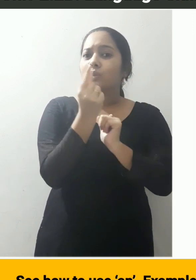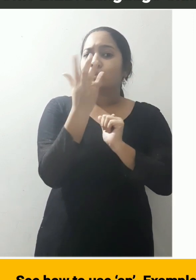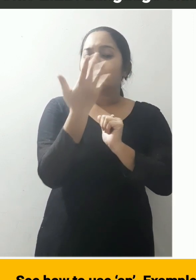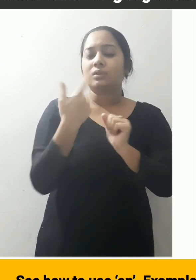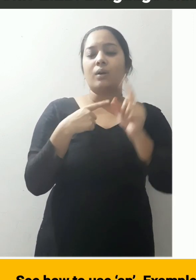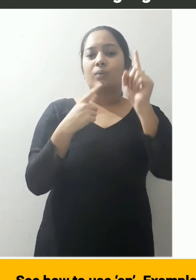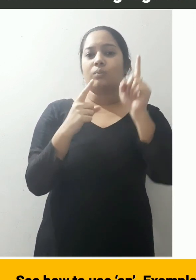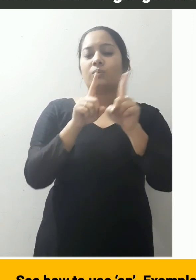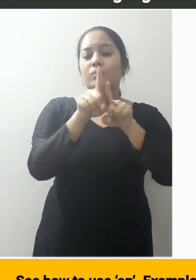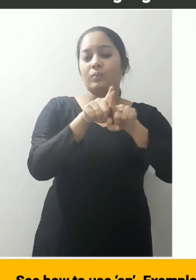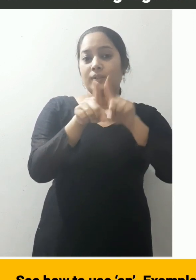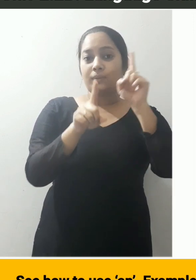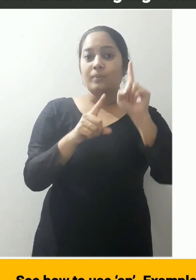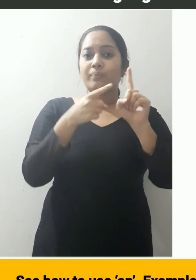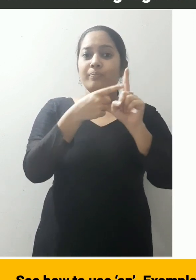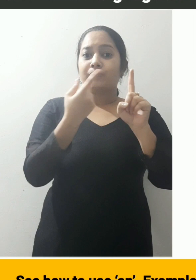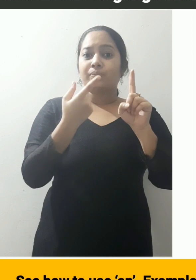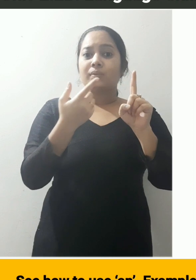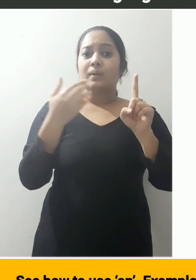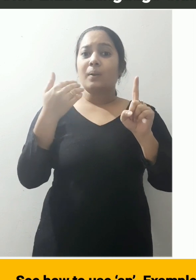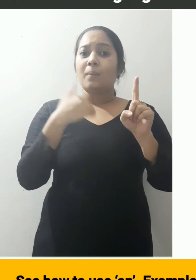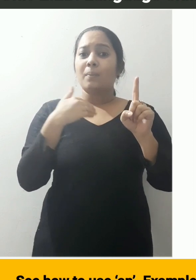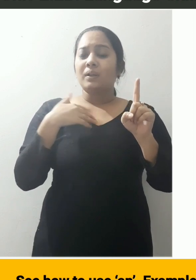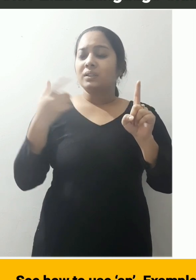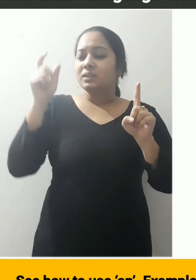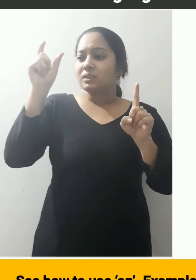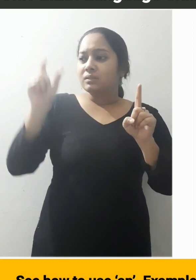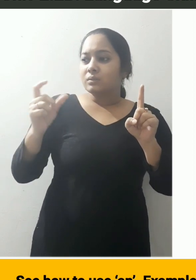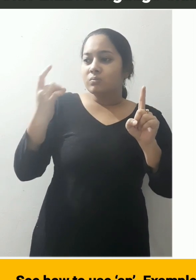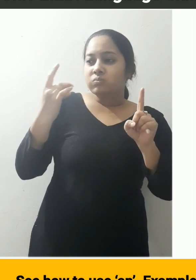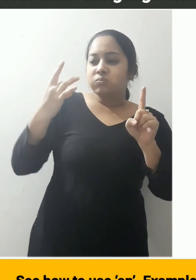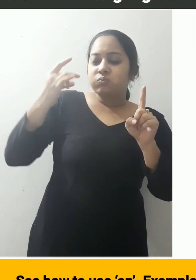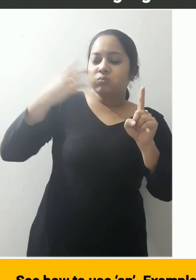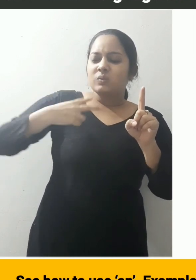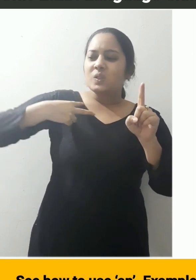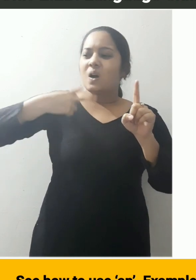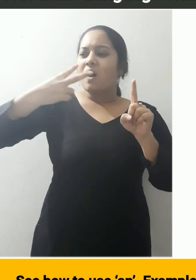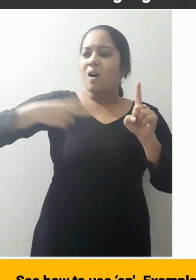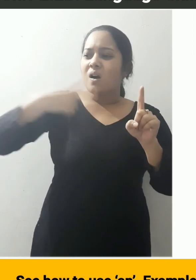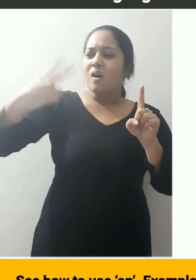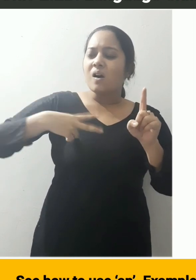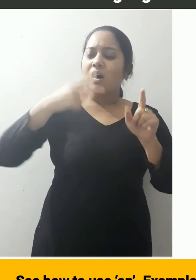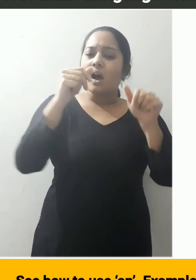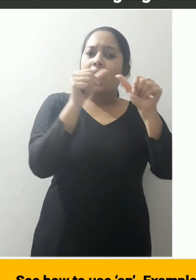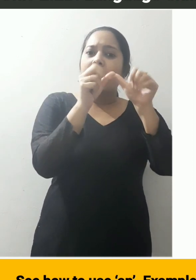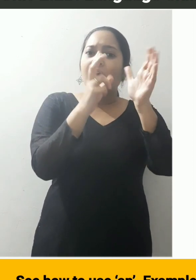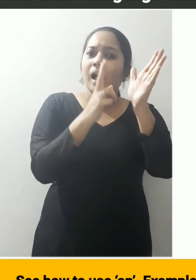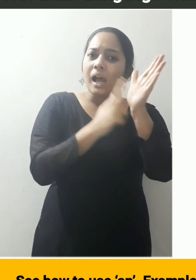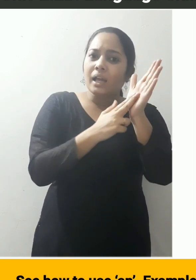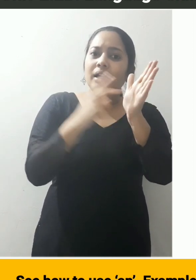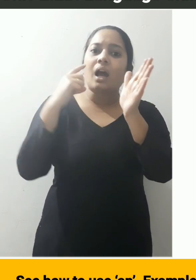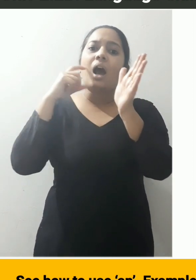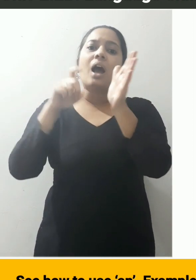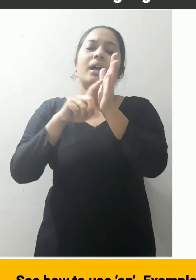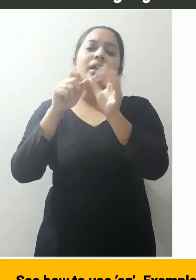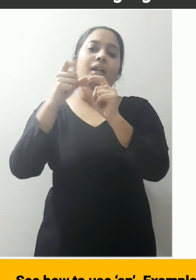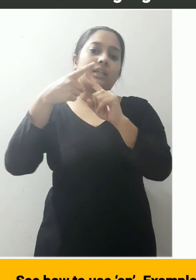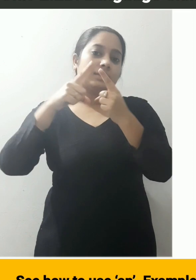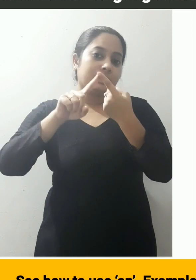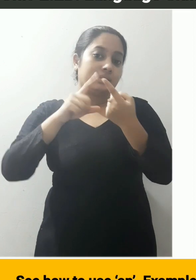Example 1. I have an irate customer to handle. Example